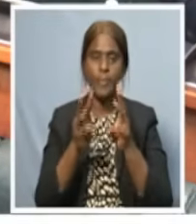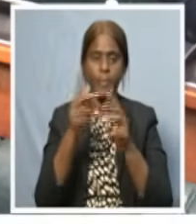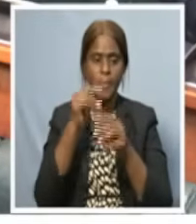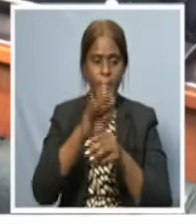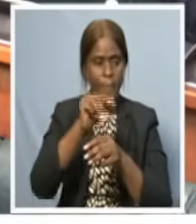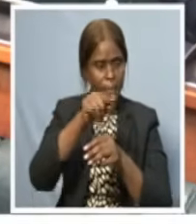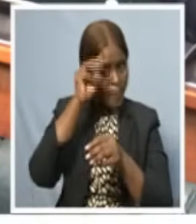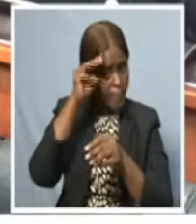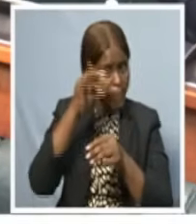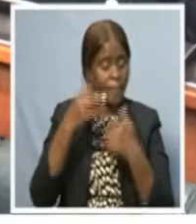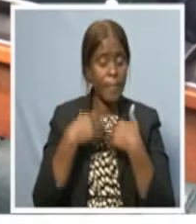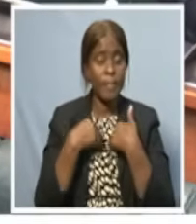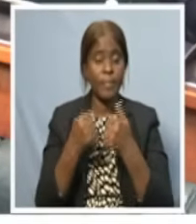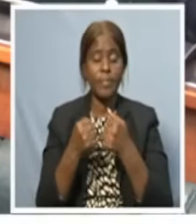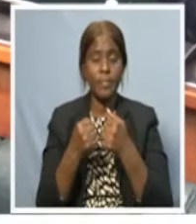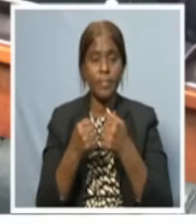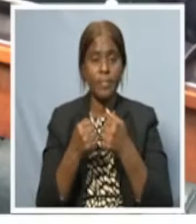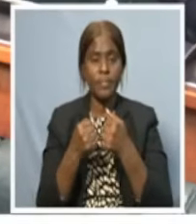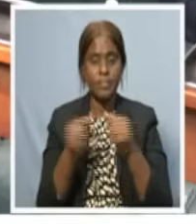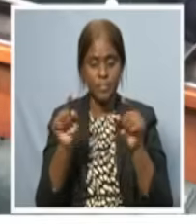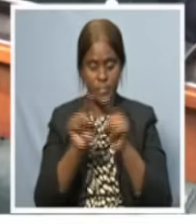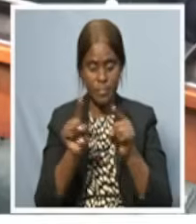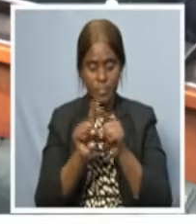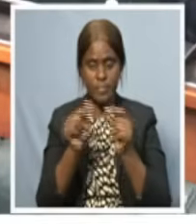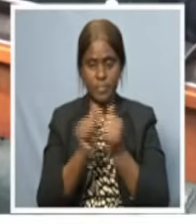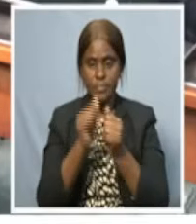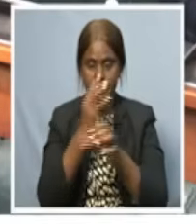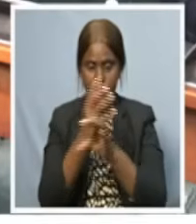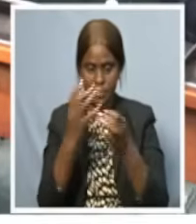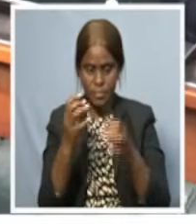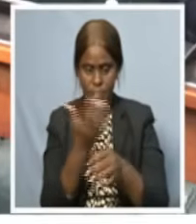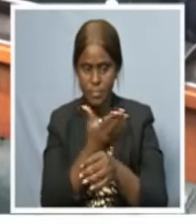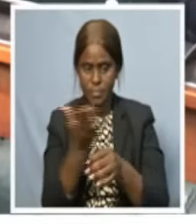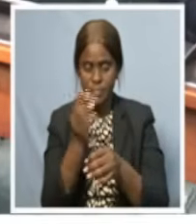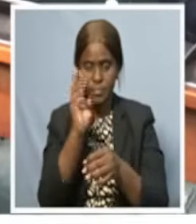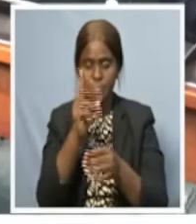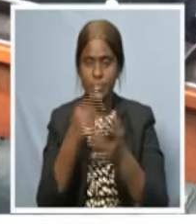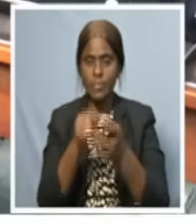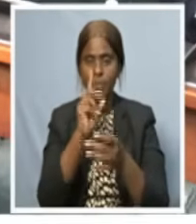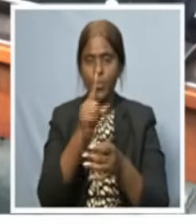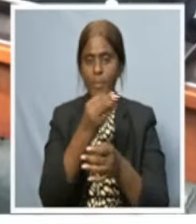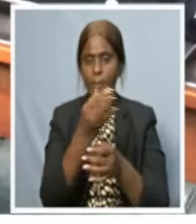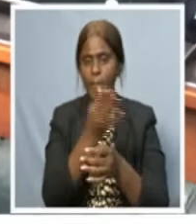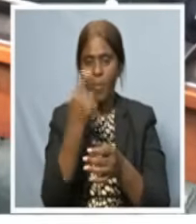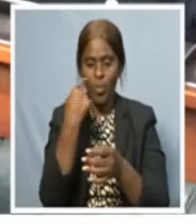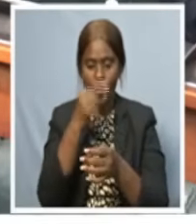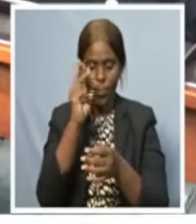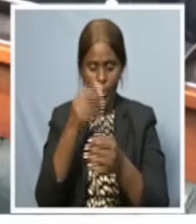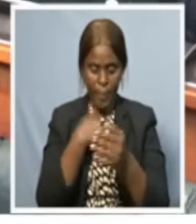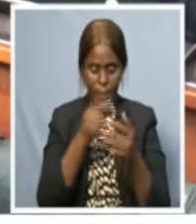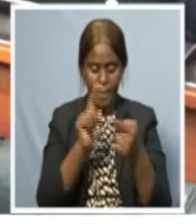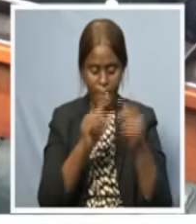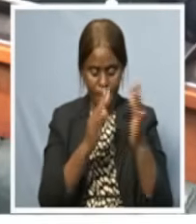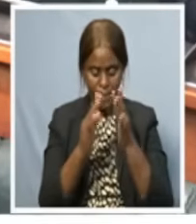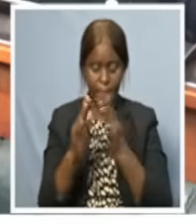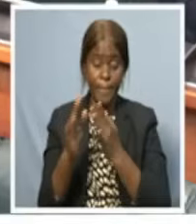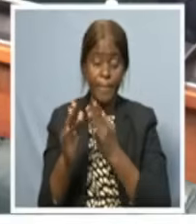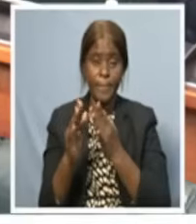for the Ministry of Health. And Chinsali will be one of those that will have to be considered.